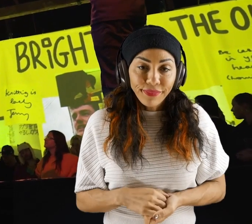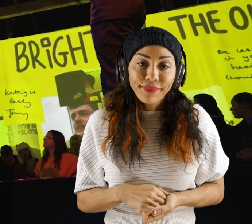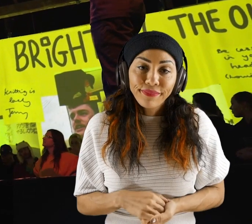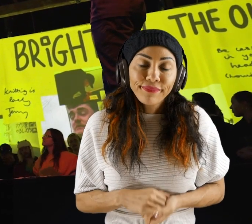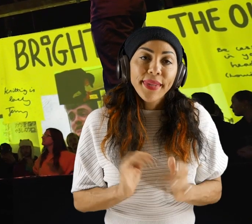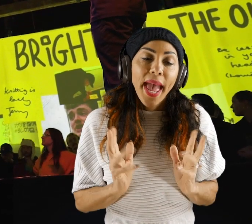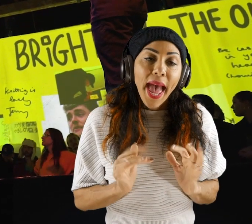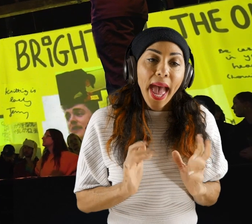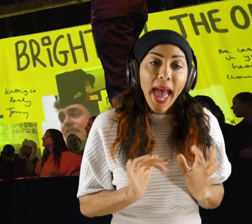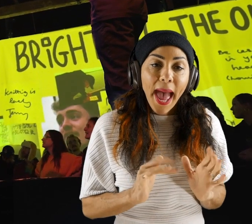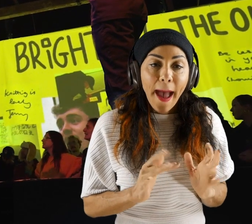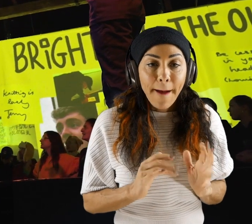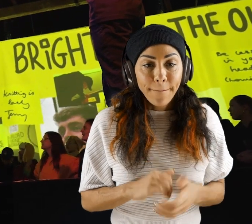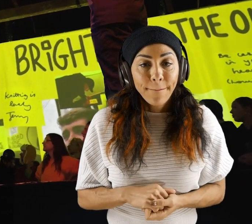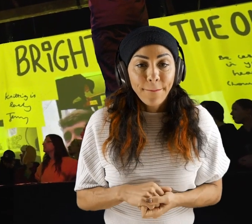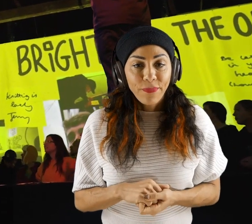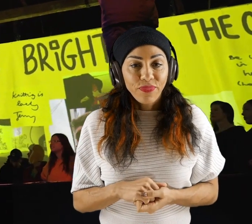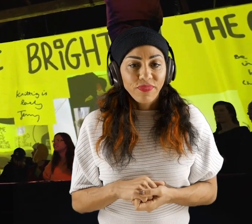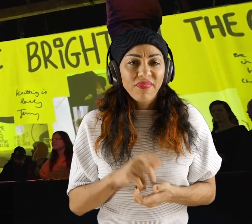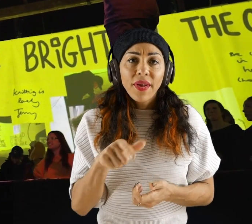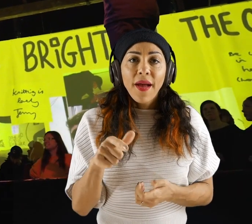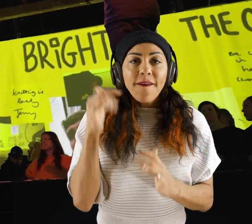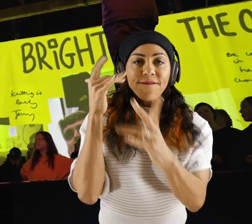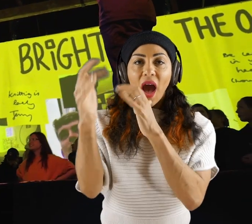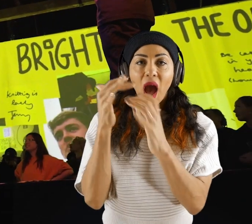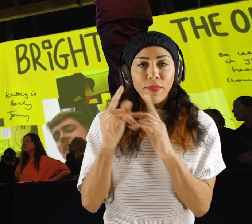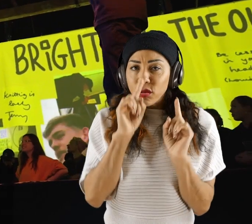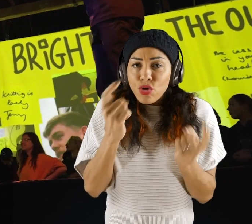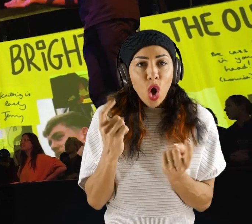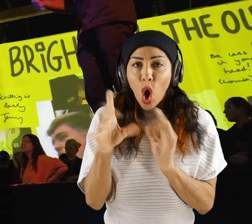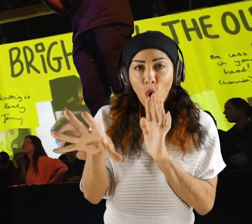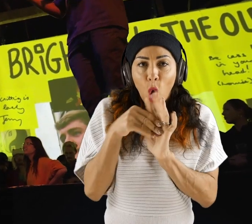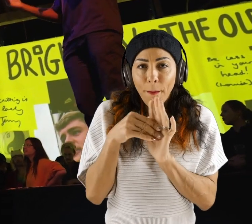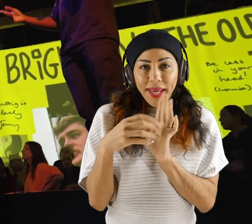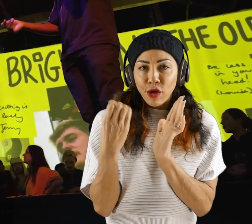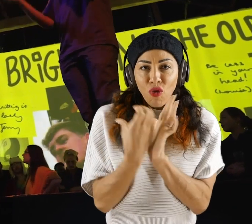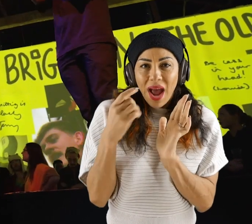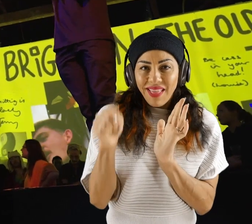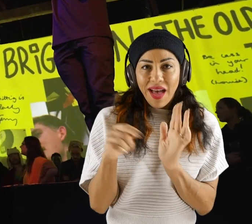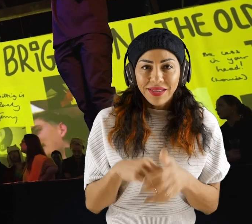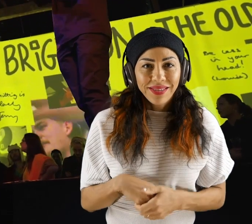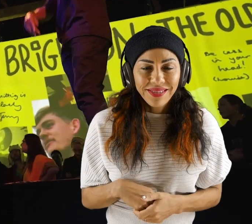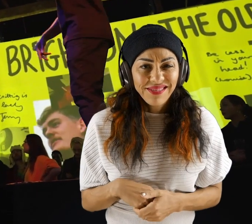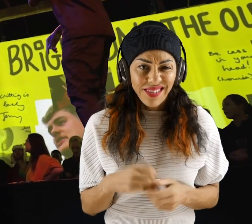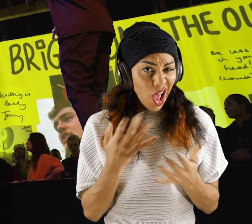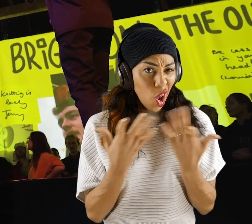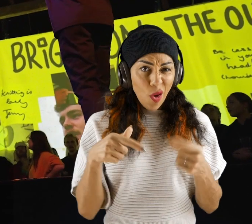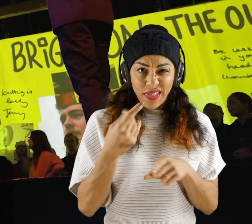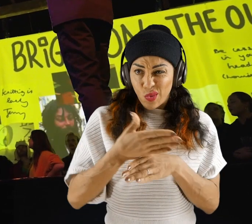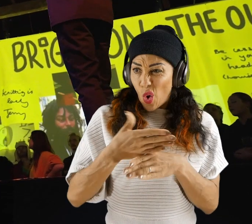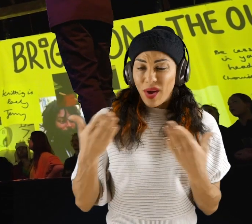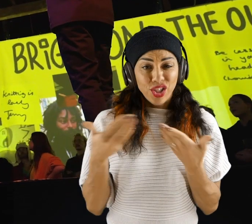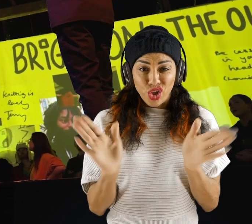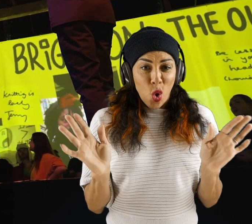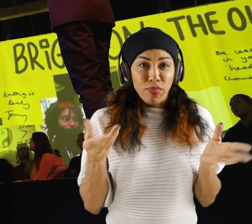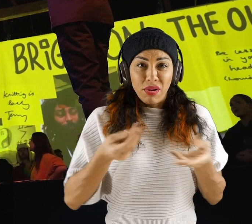You can't copyright vibe. You can't copyright vibe. So a lot of this work is just open source, like the remixing, like